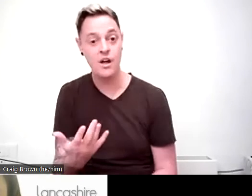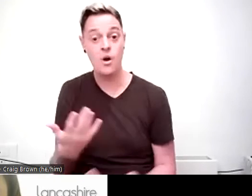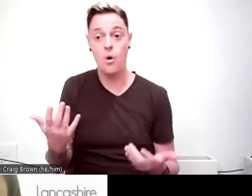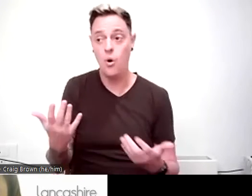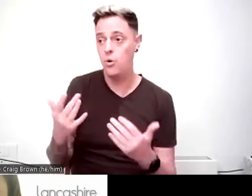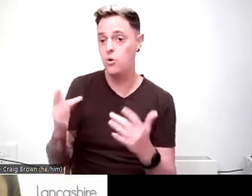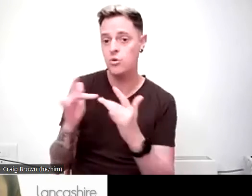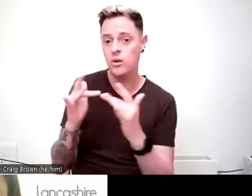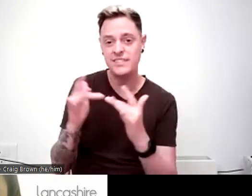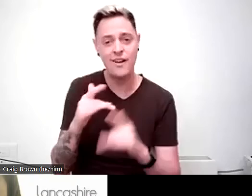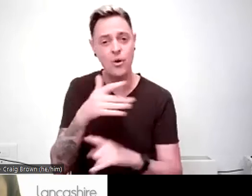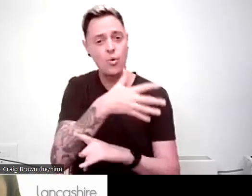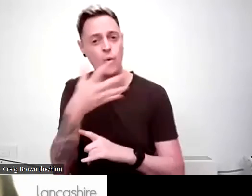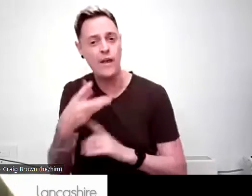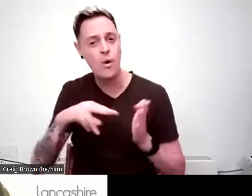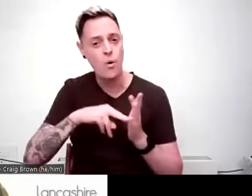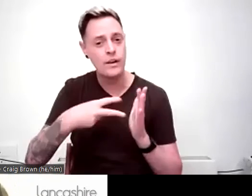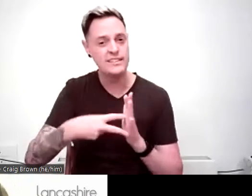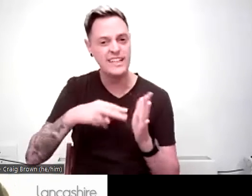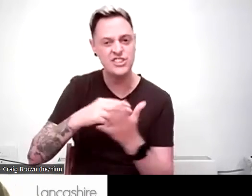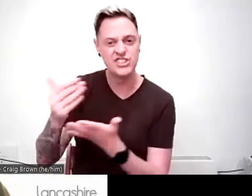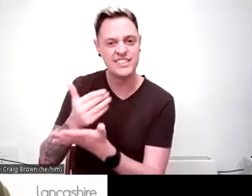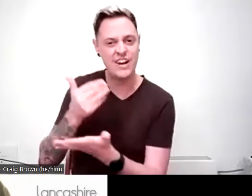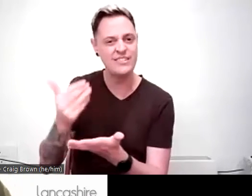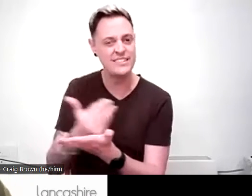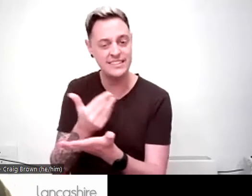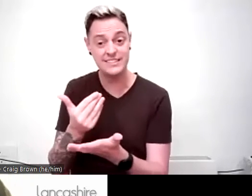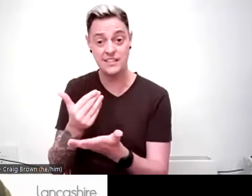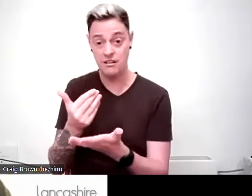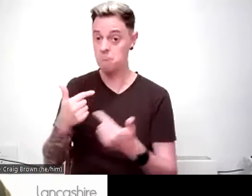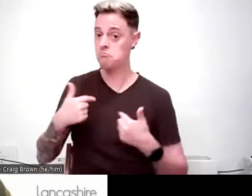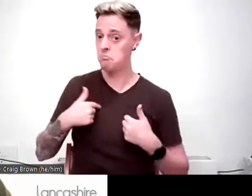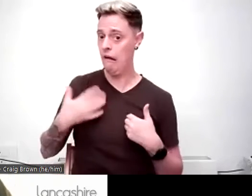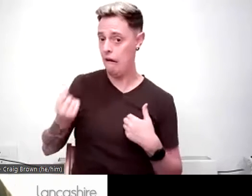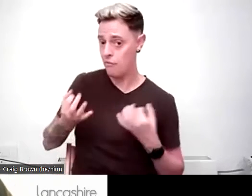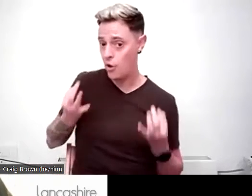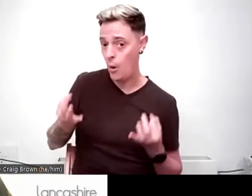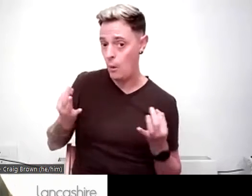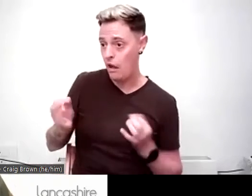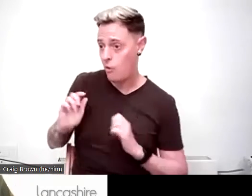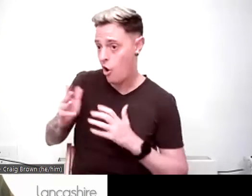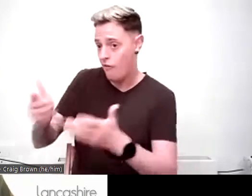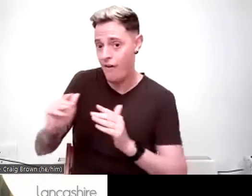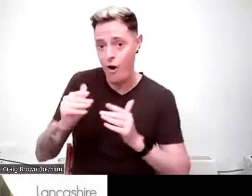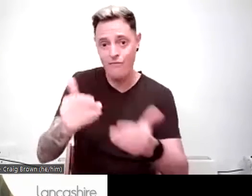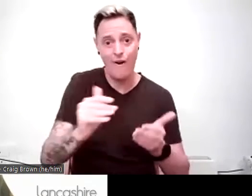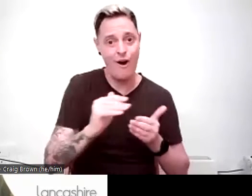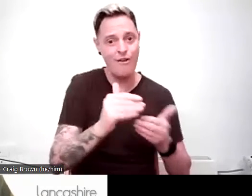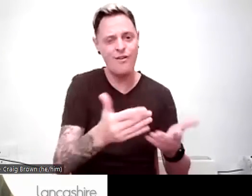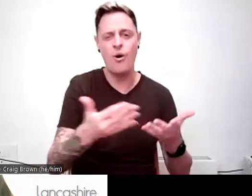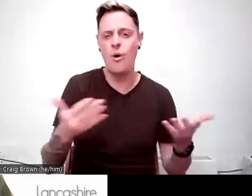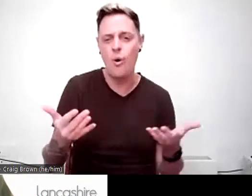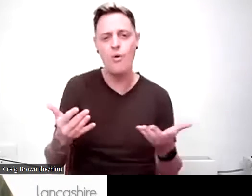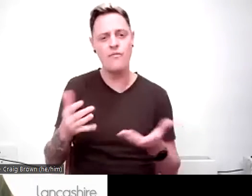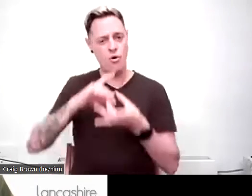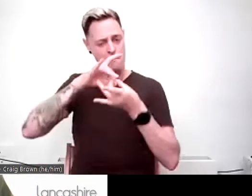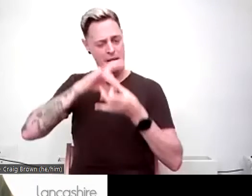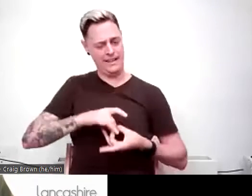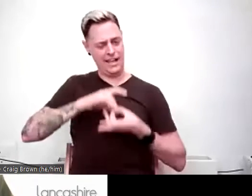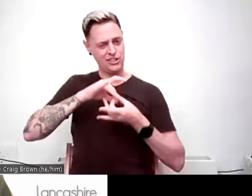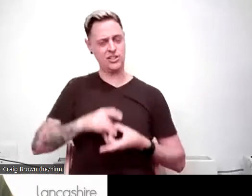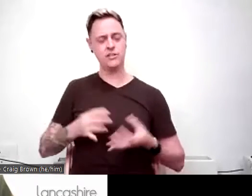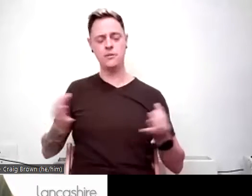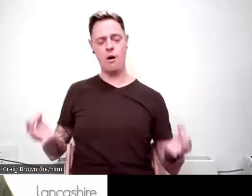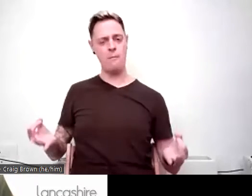queer charities, and you know, maybe offering yoga practices, maybe offering meditation practices, and then just doing the simple